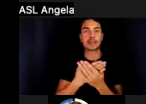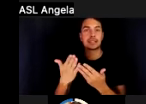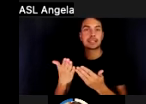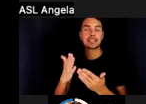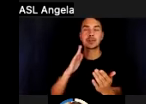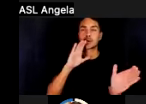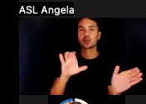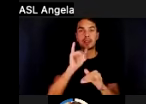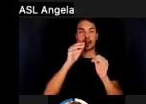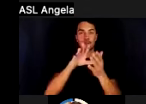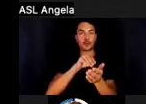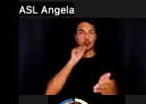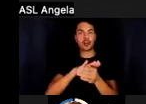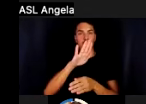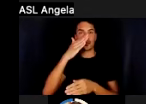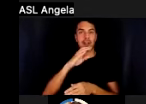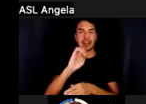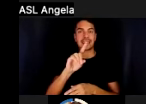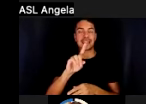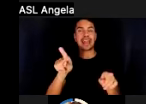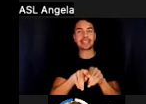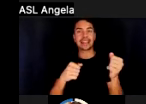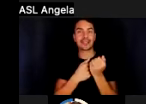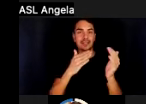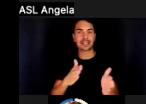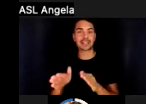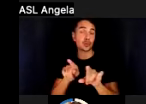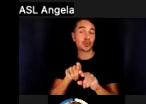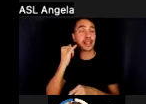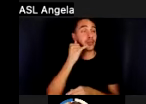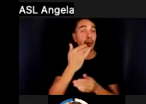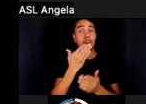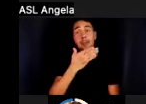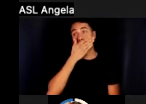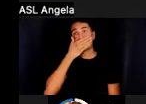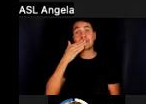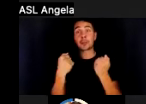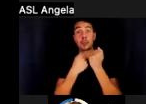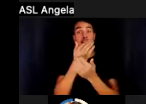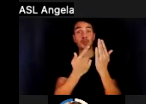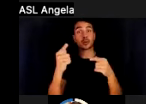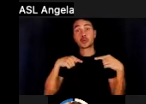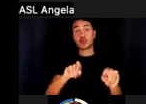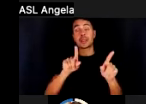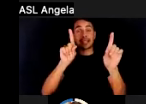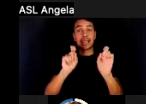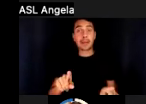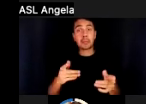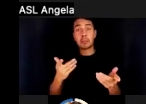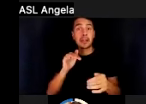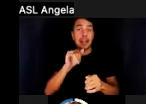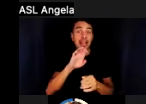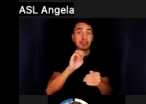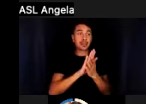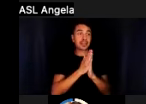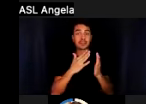that learning on the front end for yourself as an advocate as well. If you might be supporting someone during an exam, that can be a really